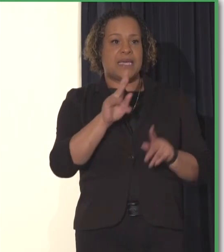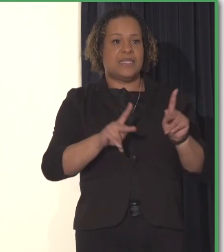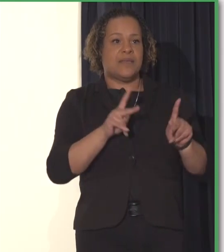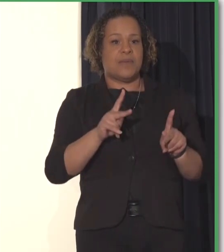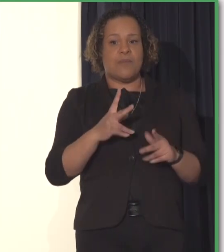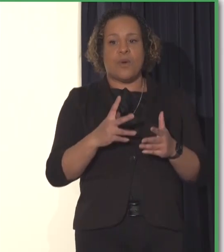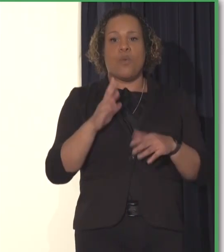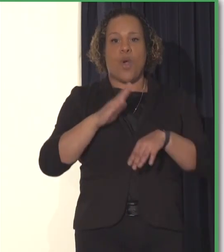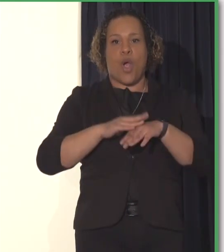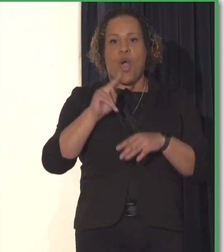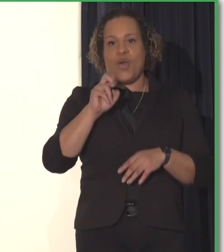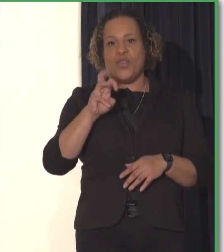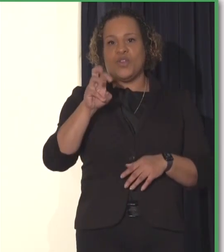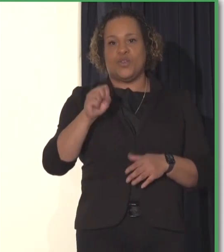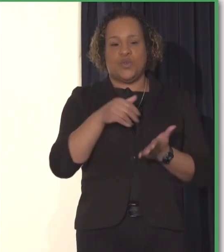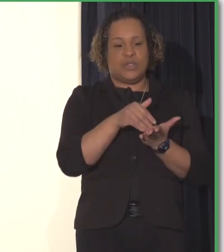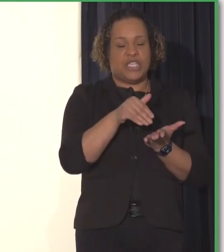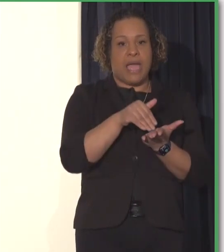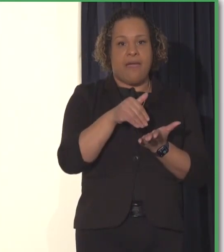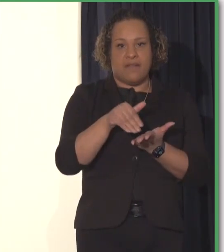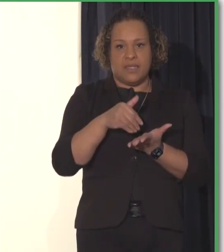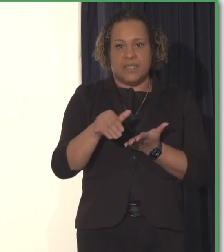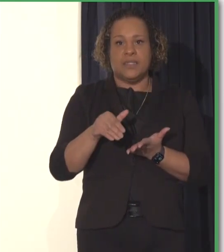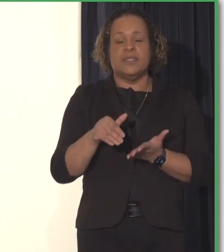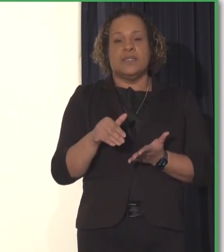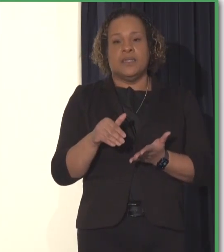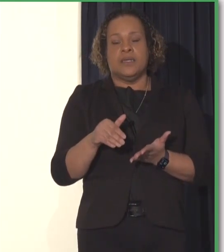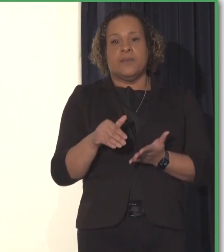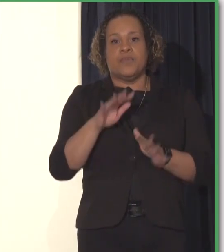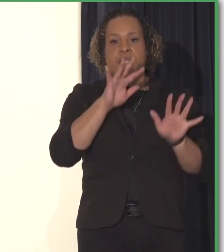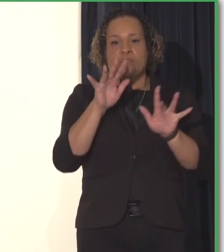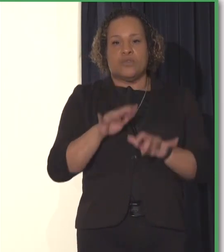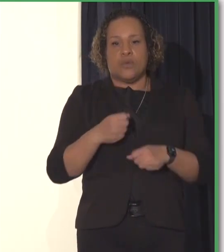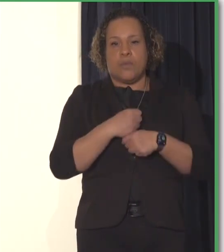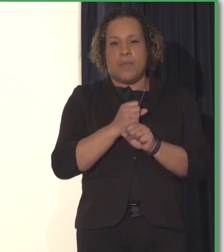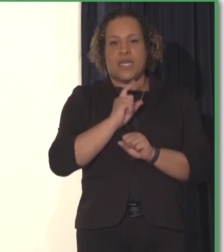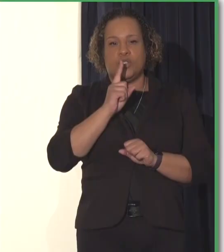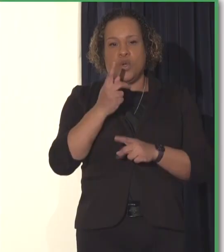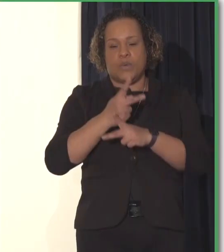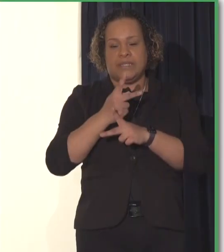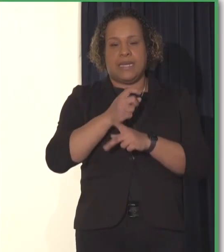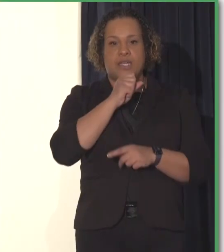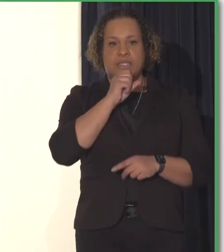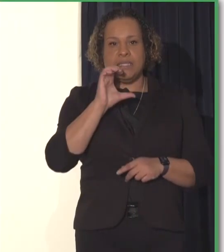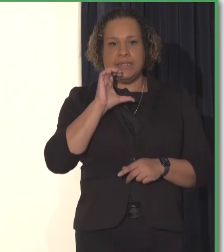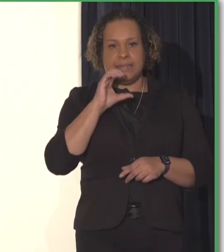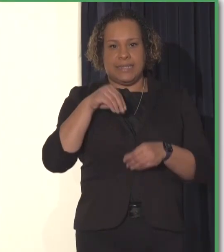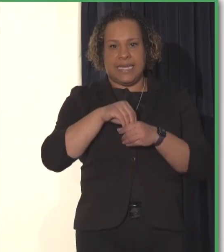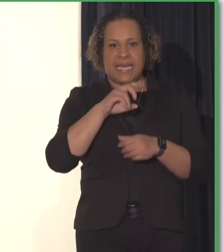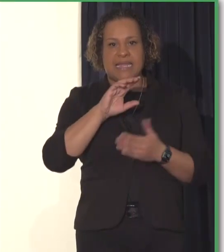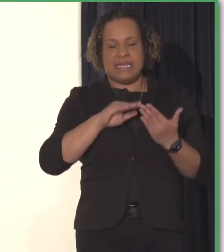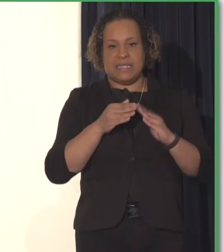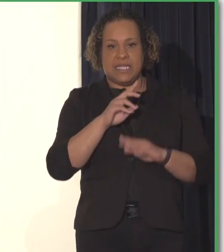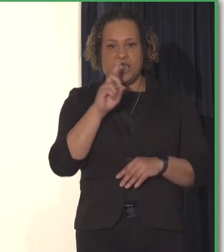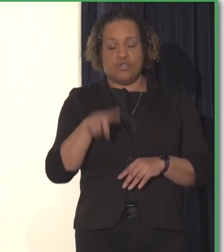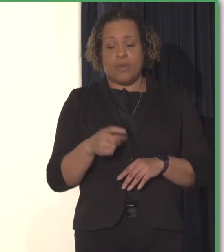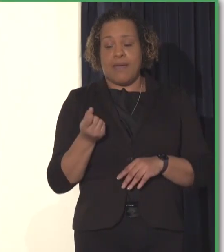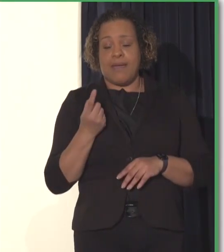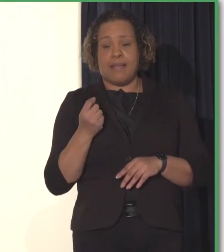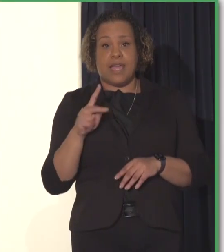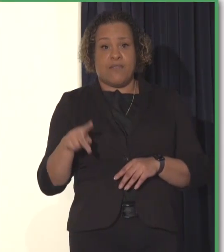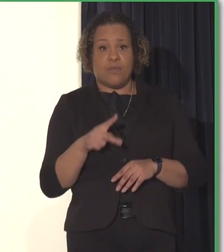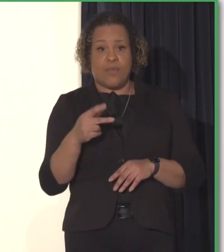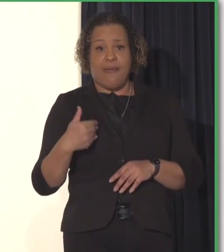sure that we service some of our senior individuals within the city of Detroit. The 11th Precinct had a